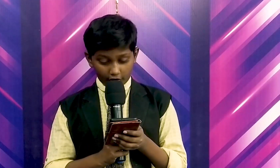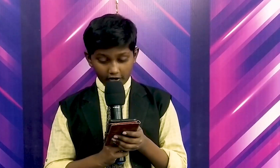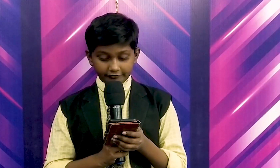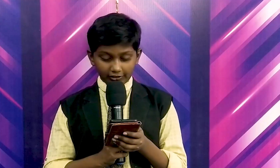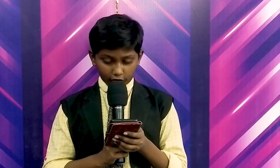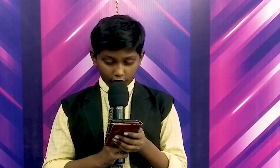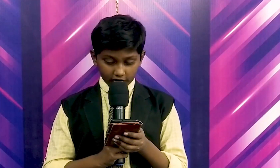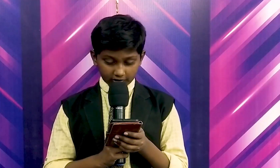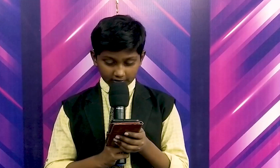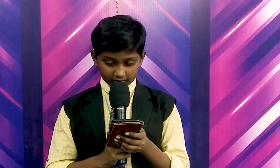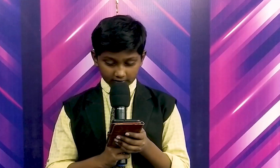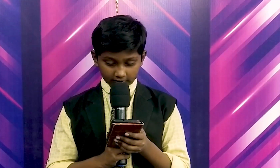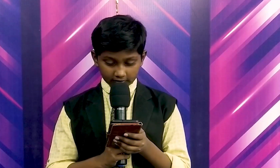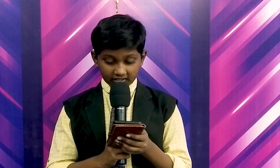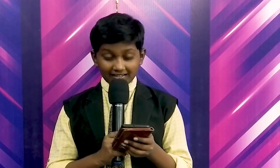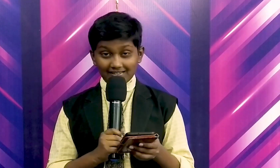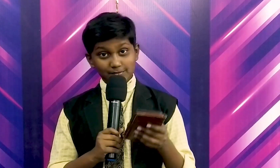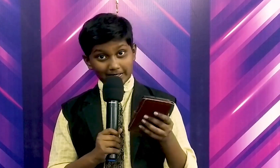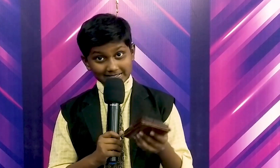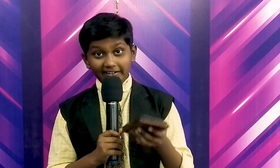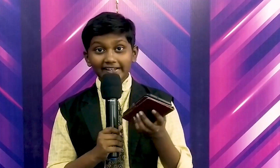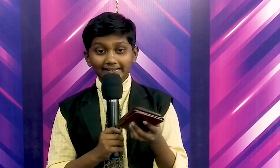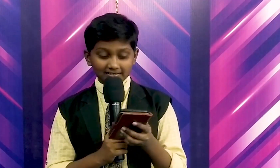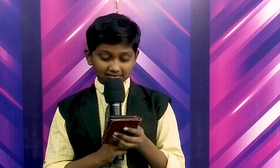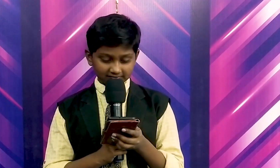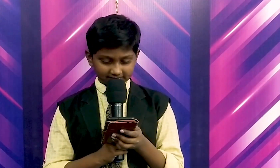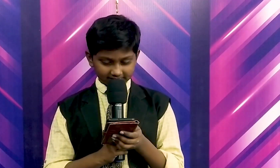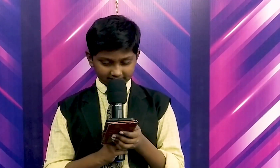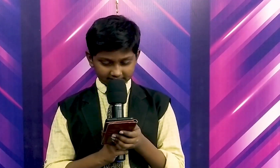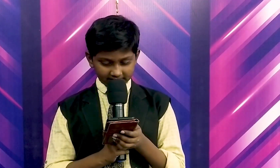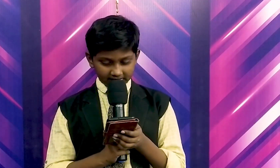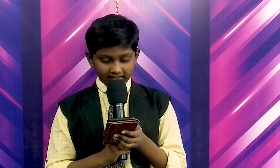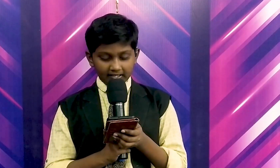The joy of the Lord is my strength.